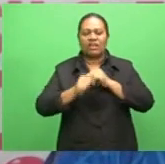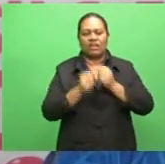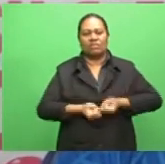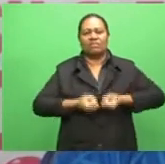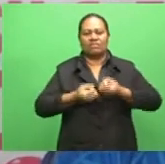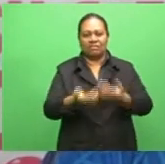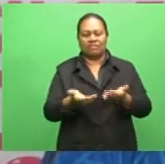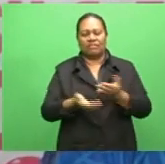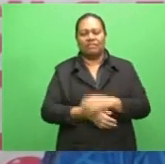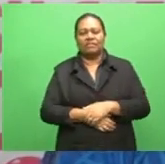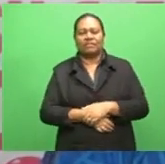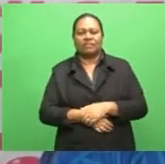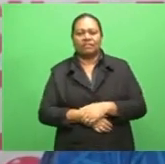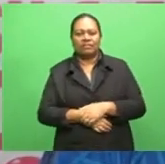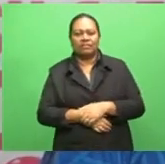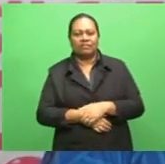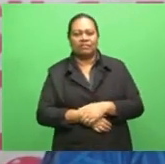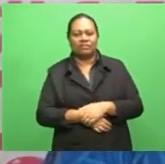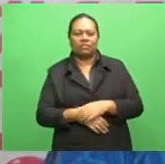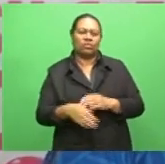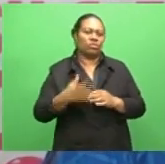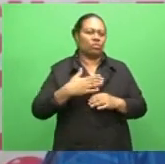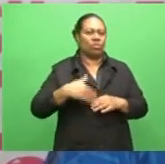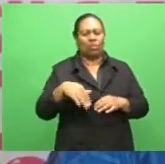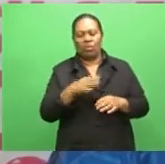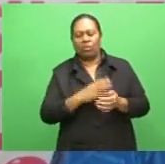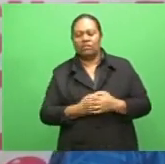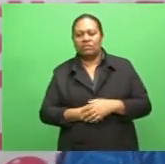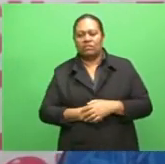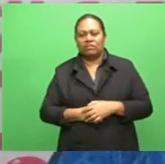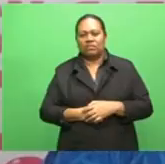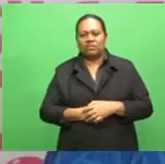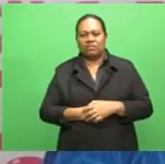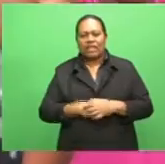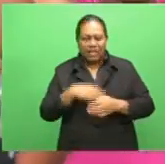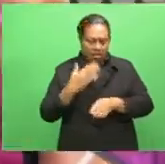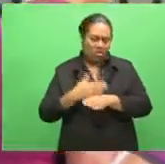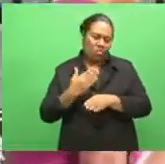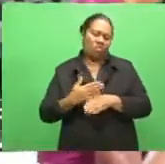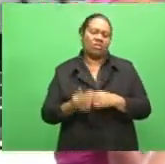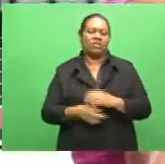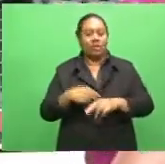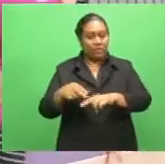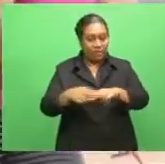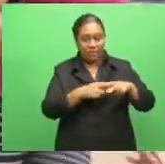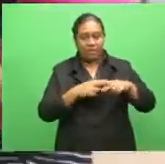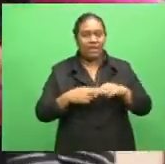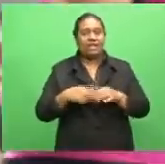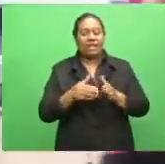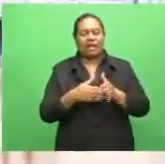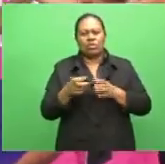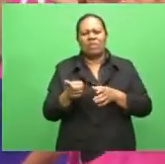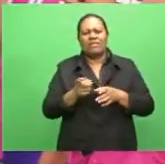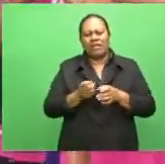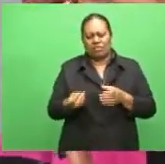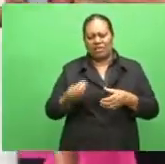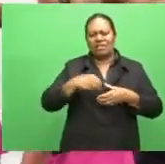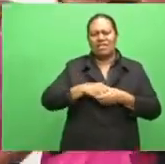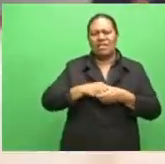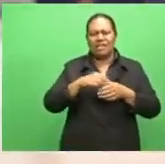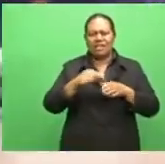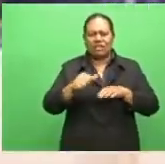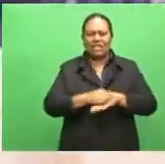on all the different platforms that are available, and then we'll work from there. Fiji has been invited to be a part of the